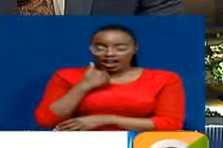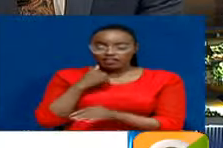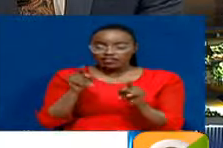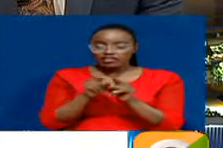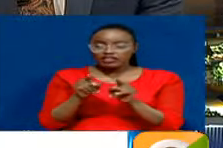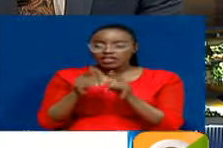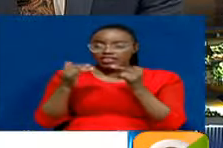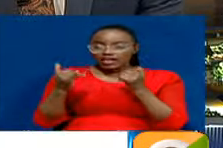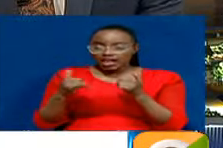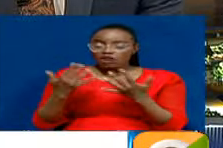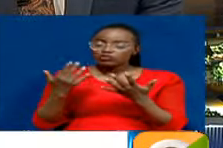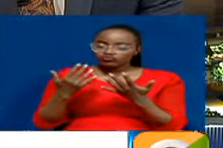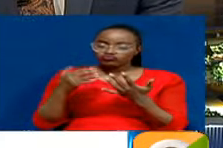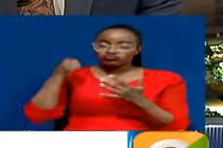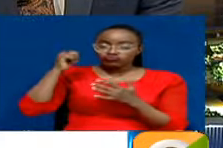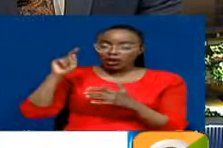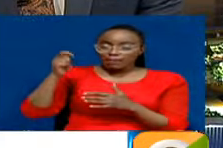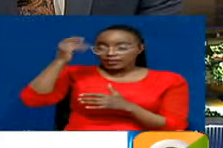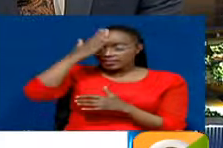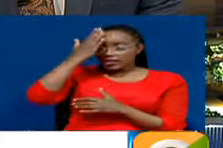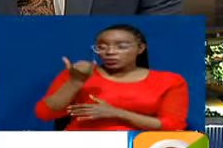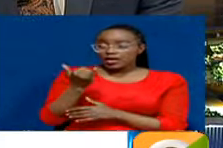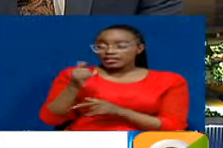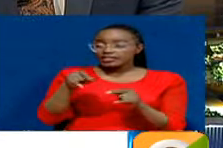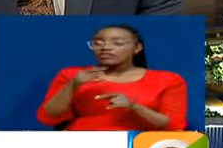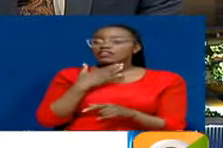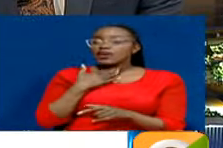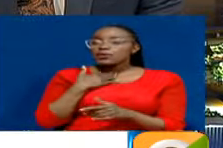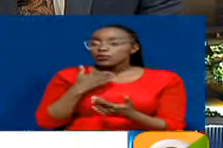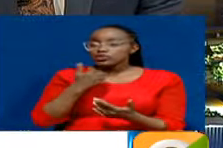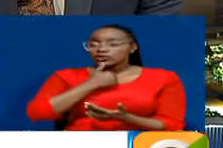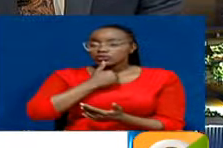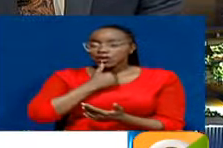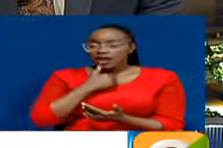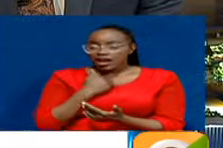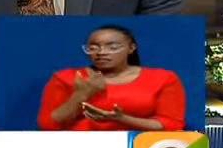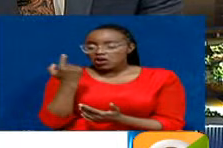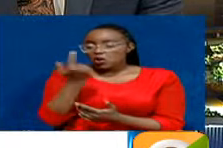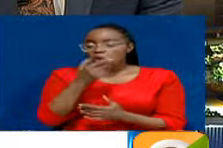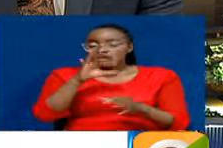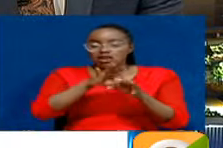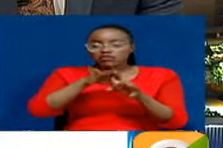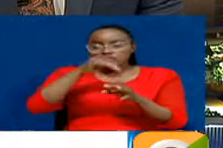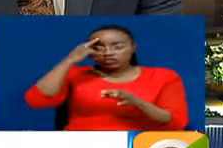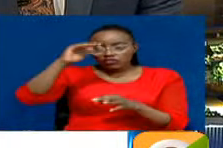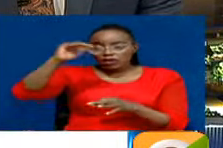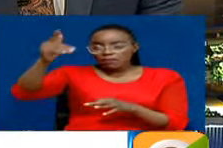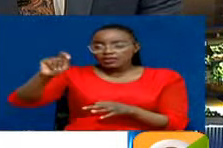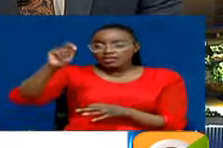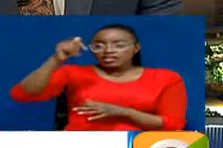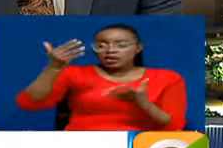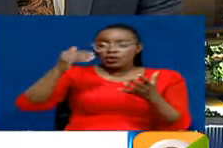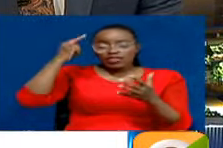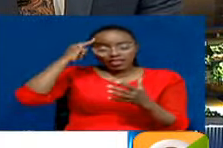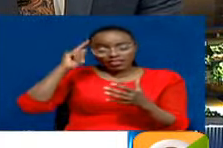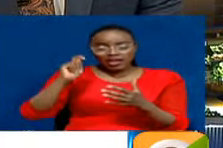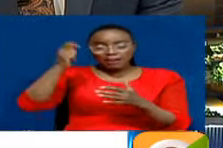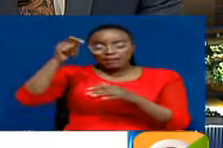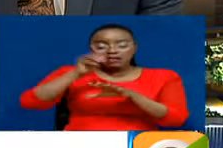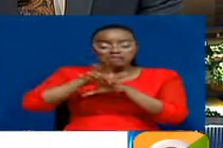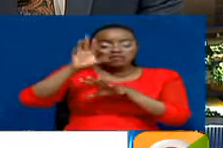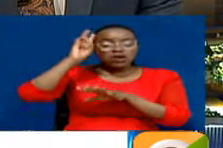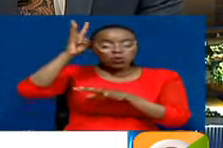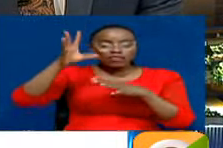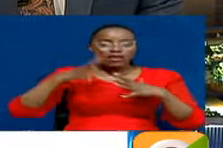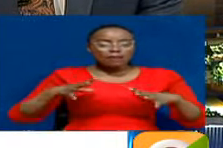the sitting president, not because they want to have just the vote of Mount Kenya, where they think the president is going to influence